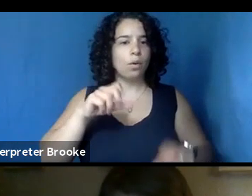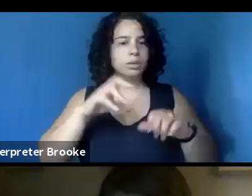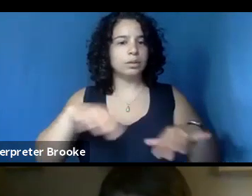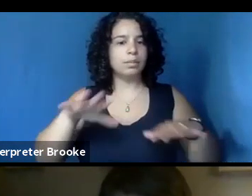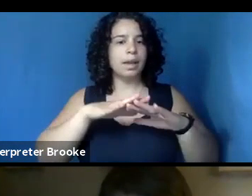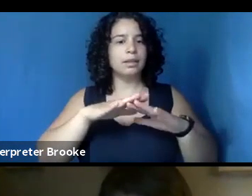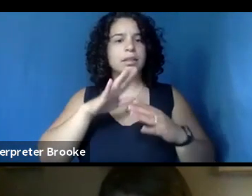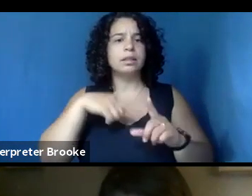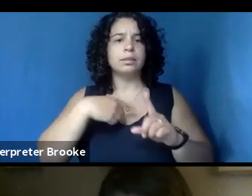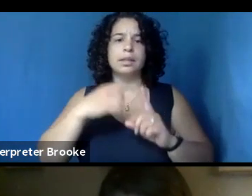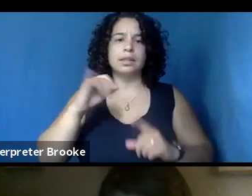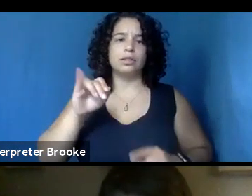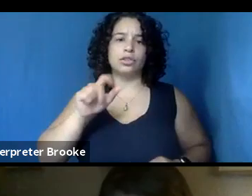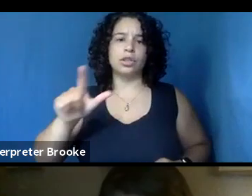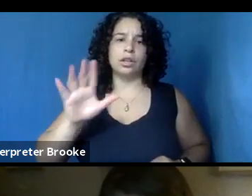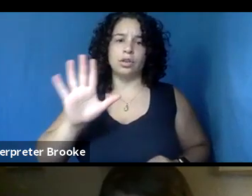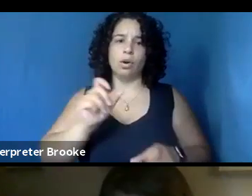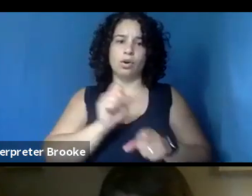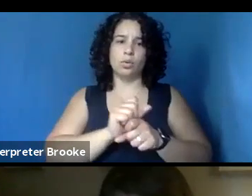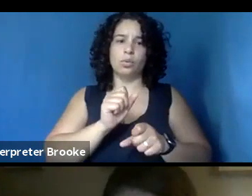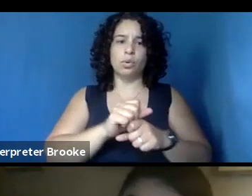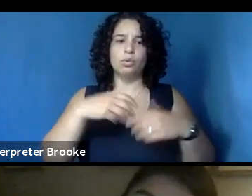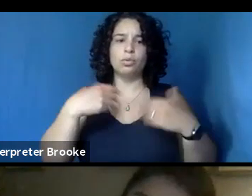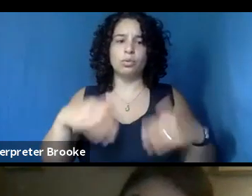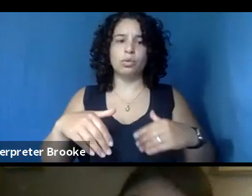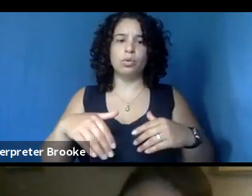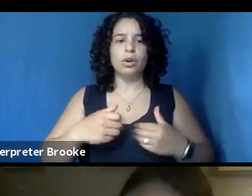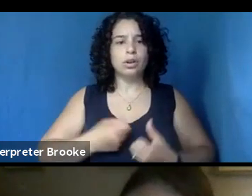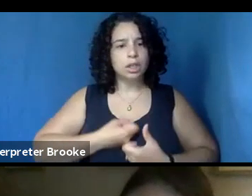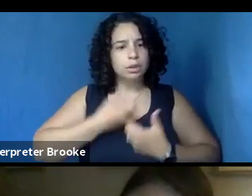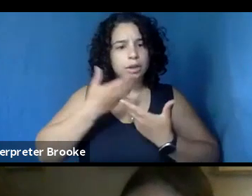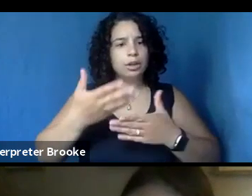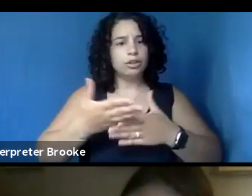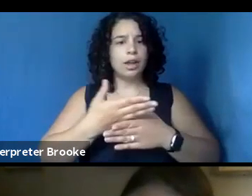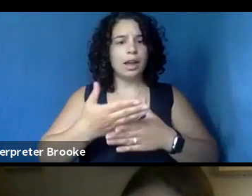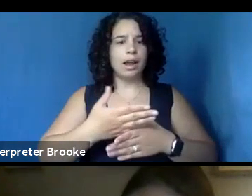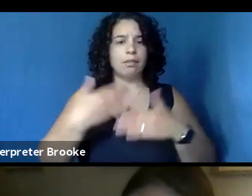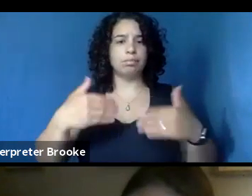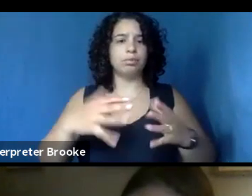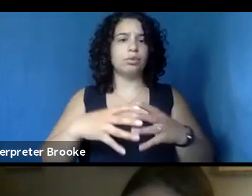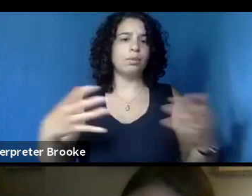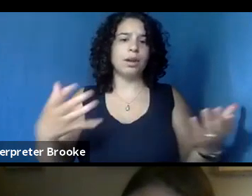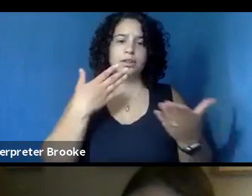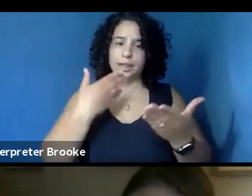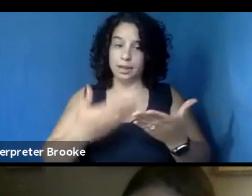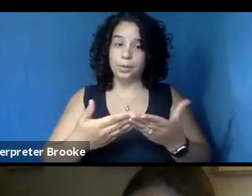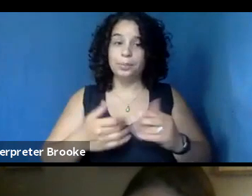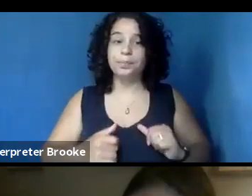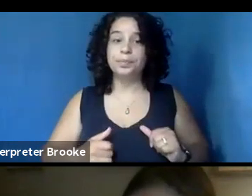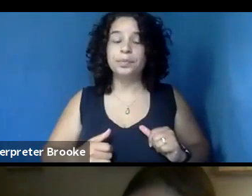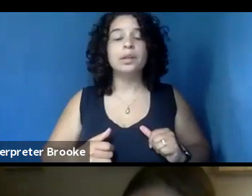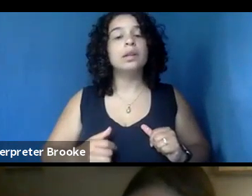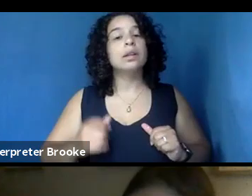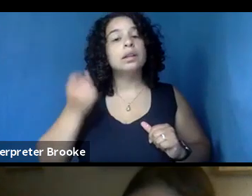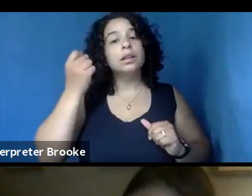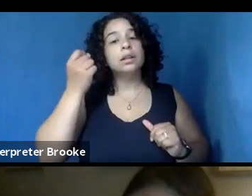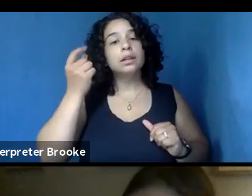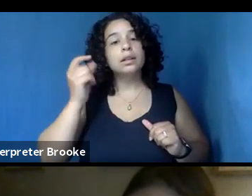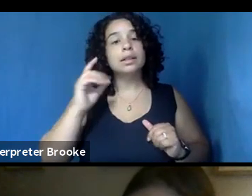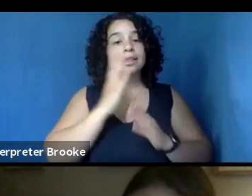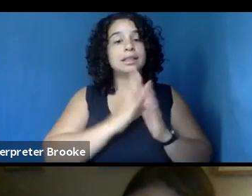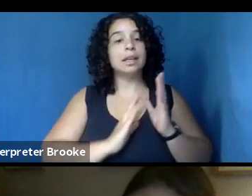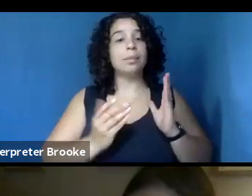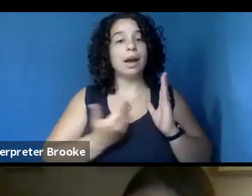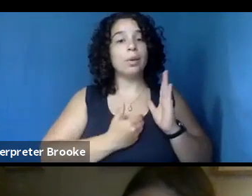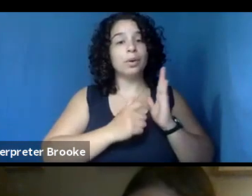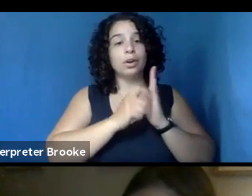work and sharing with us with such generosity. And we will post a couple of the articles that